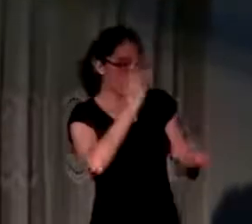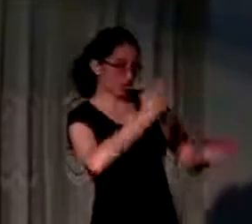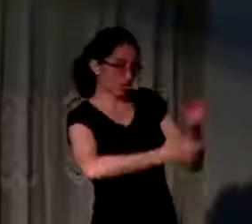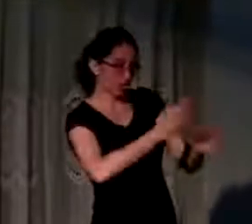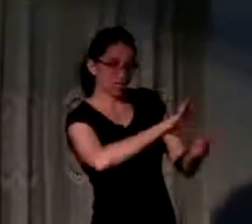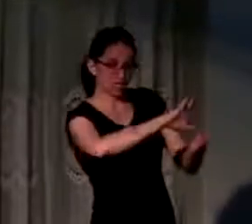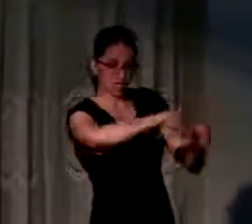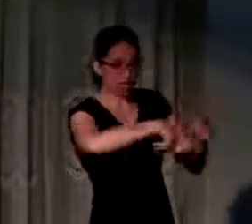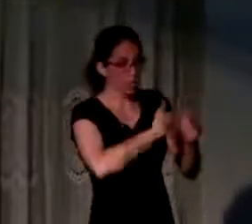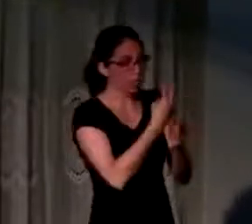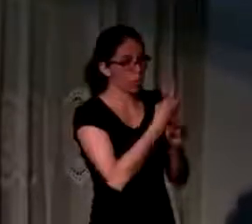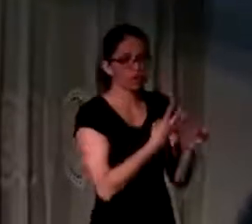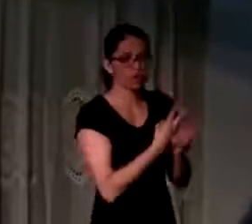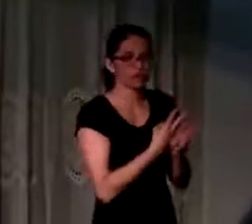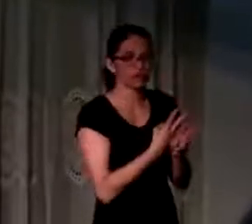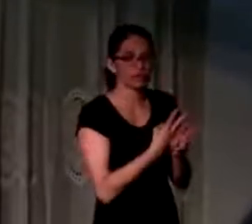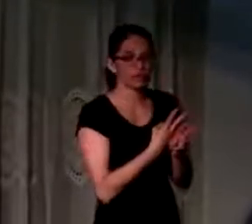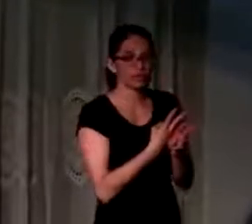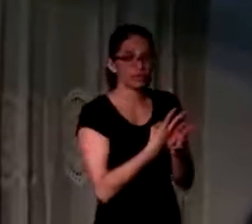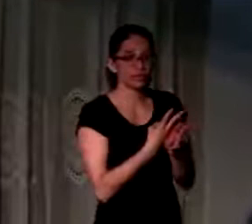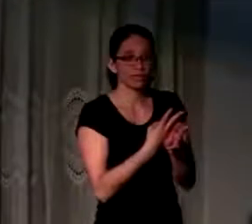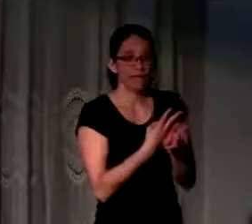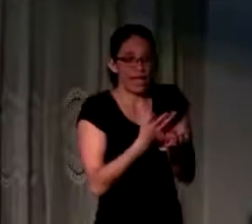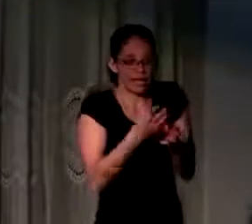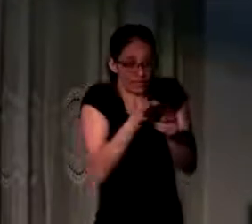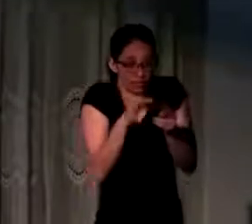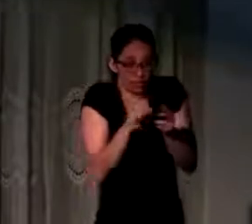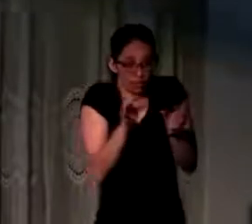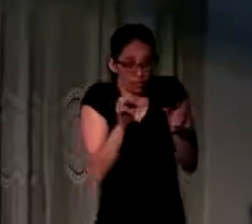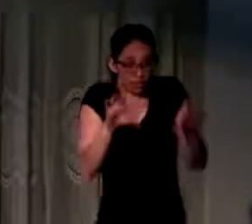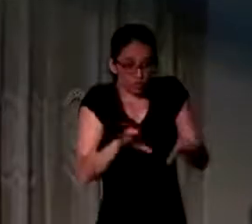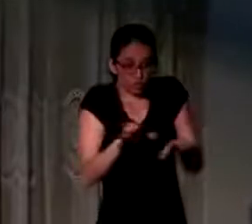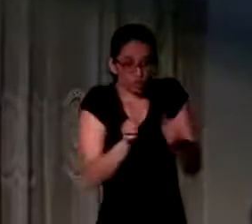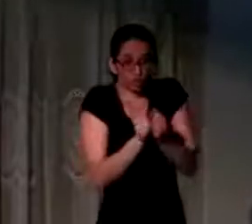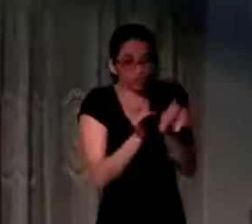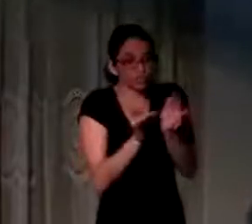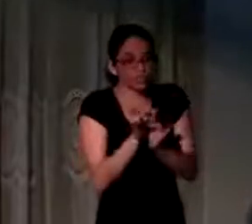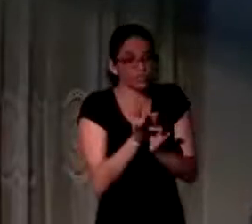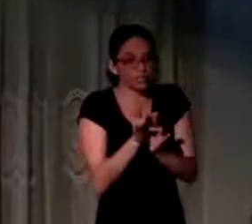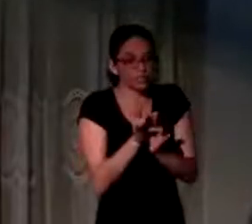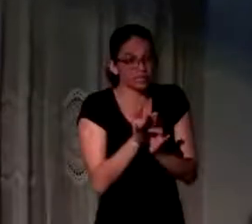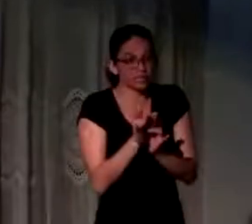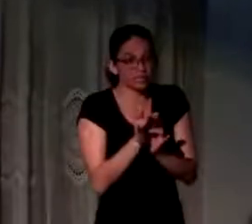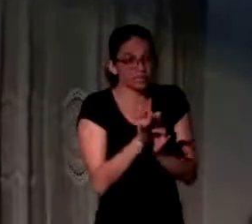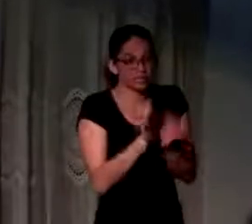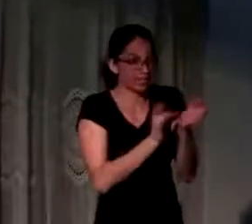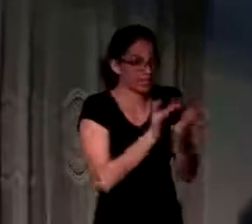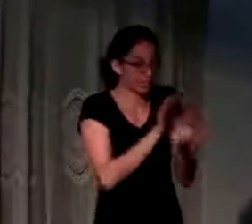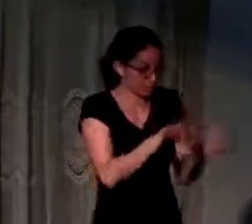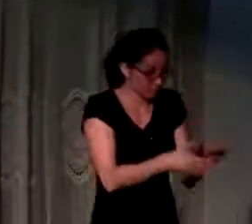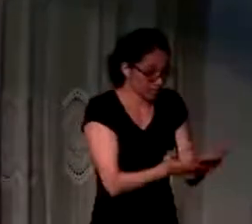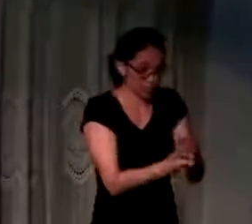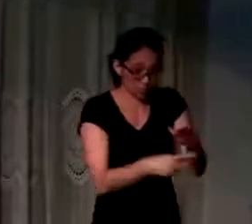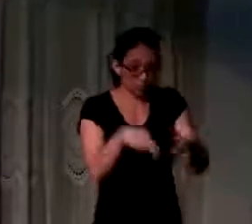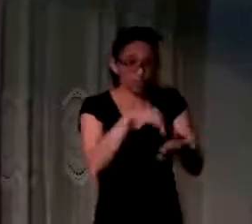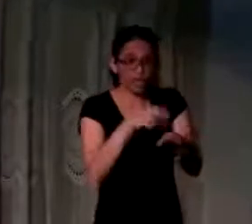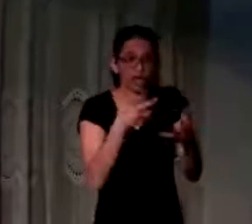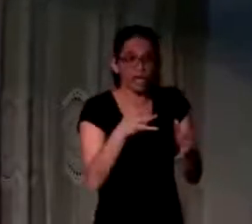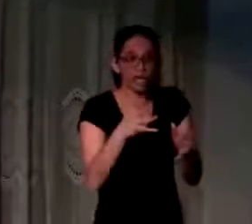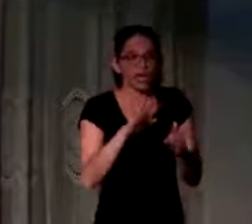sinless. And he will judge perfectly, and we know that because he was resurrected from the dead. And the Athenians